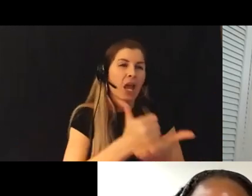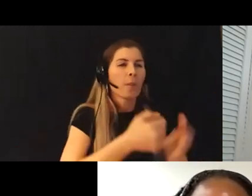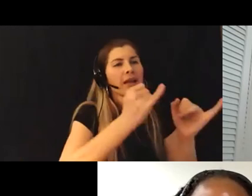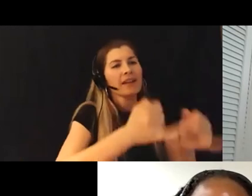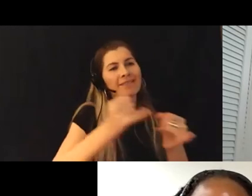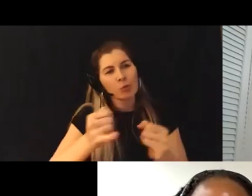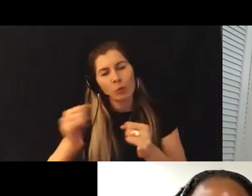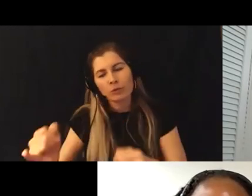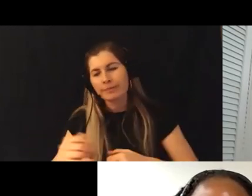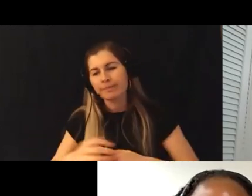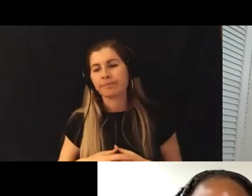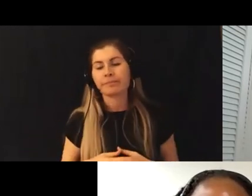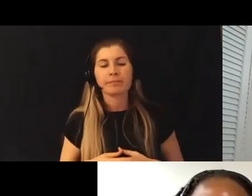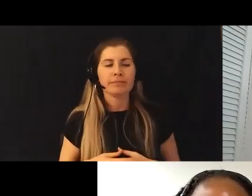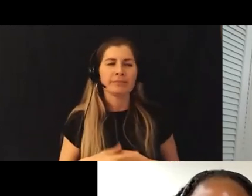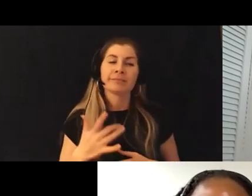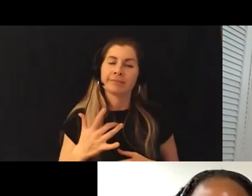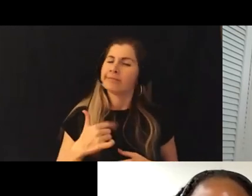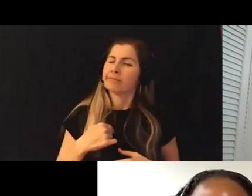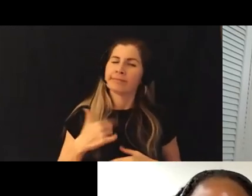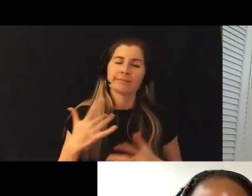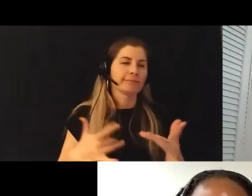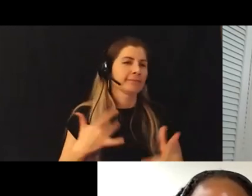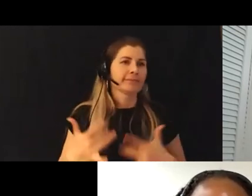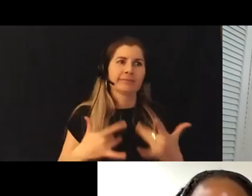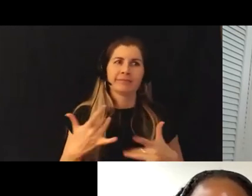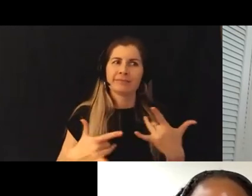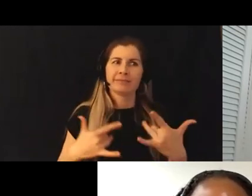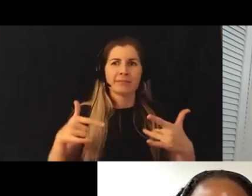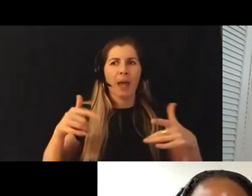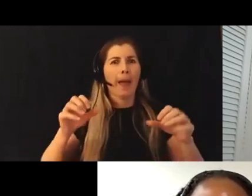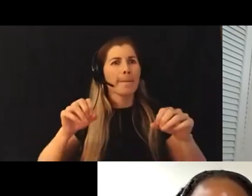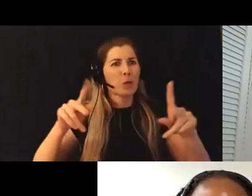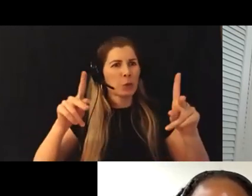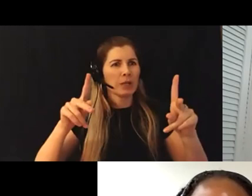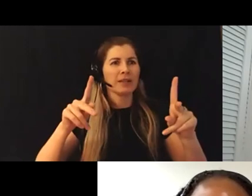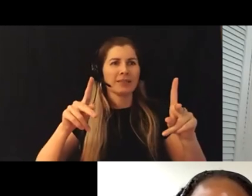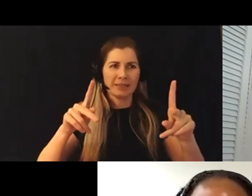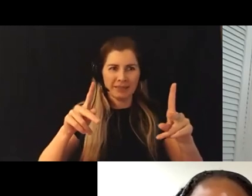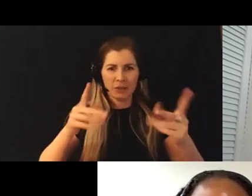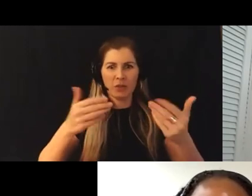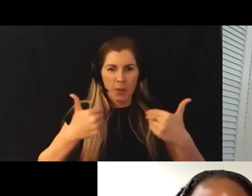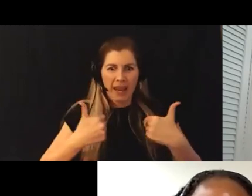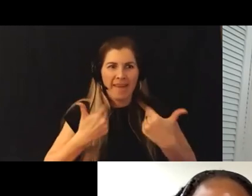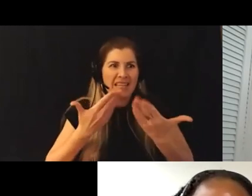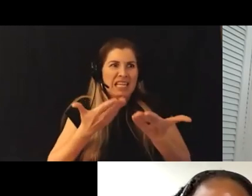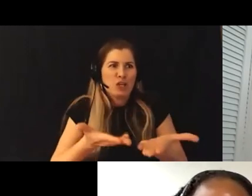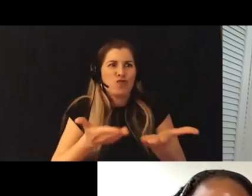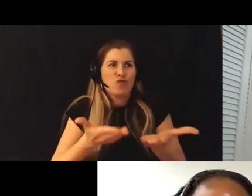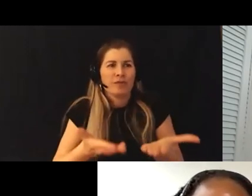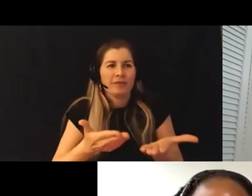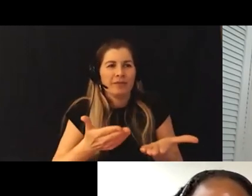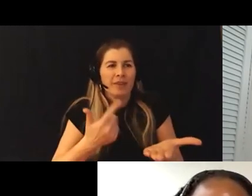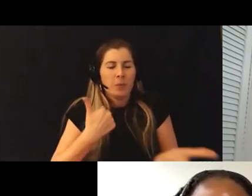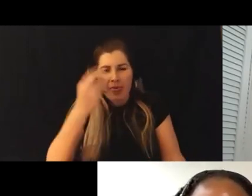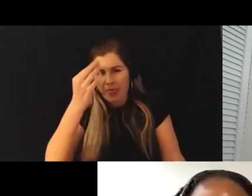I'm excited about the opportunities that are before us as we really, really think hard about what